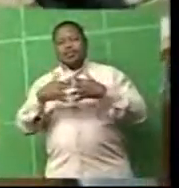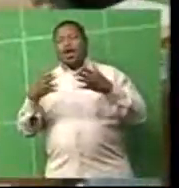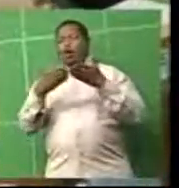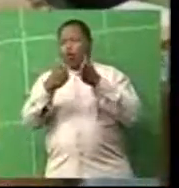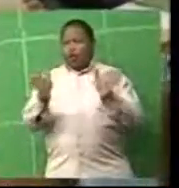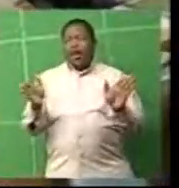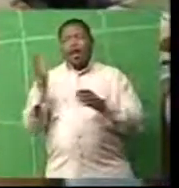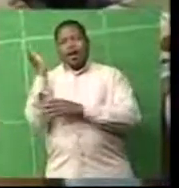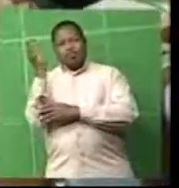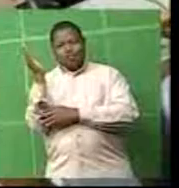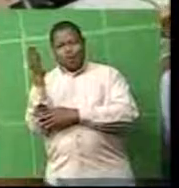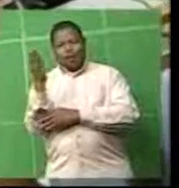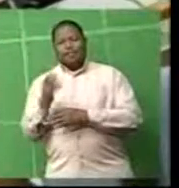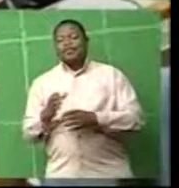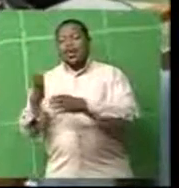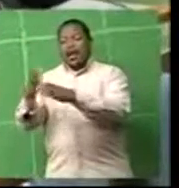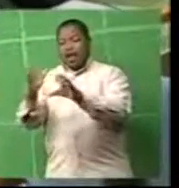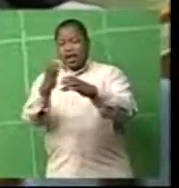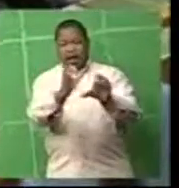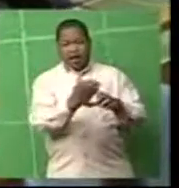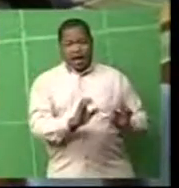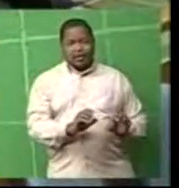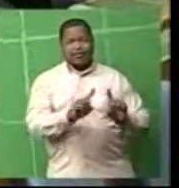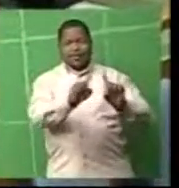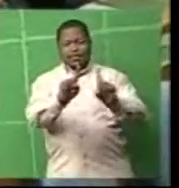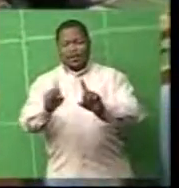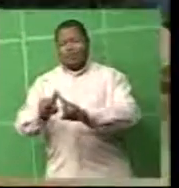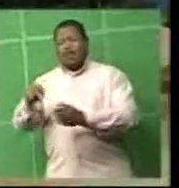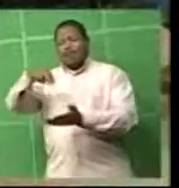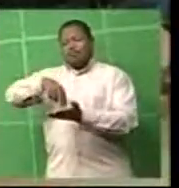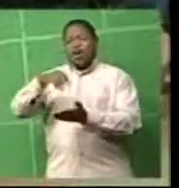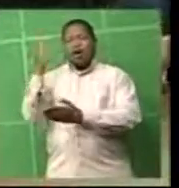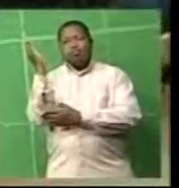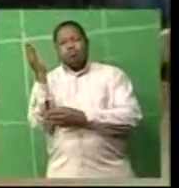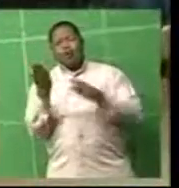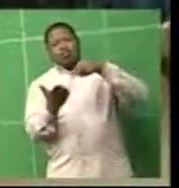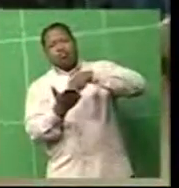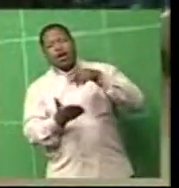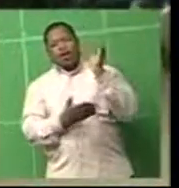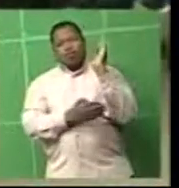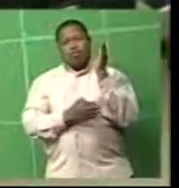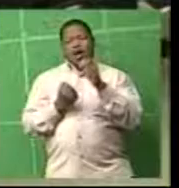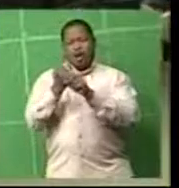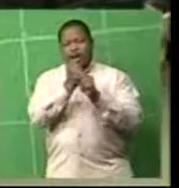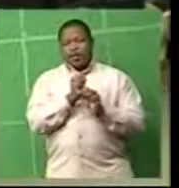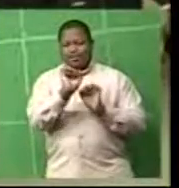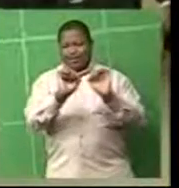uumaguti Wone afeese kusikwenti weni ya mshlaba niyongke chilele Kute kuketwe lkwane le HIV